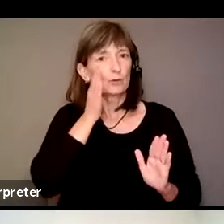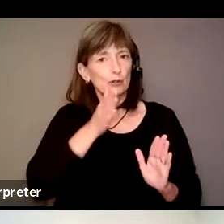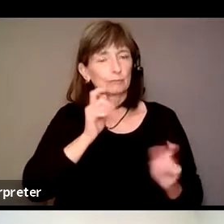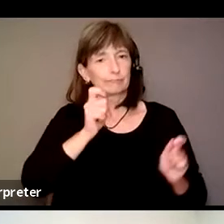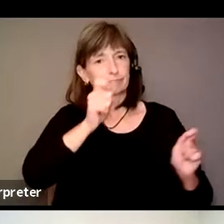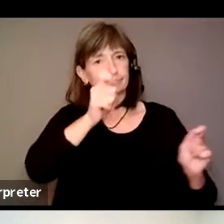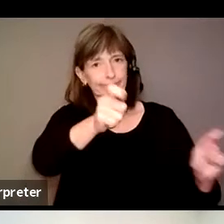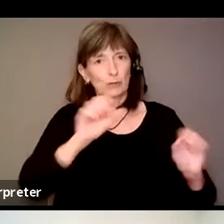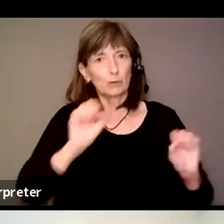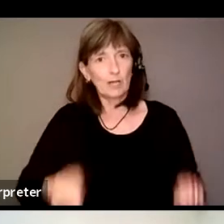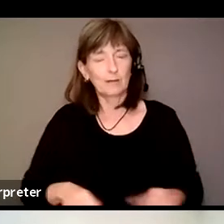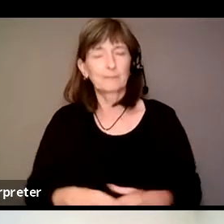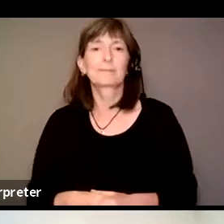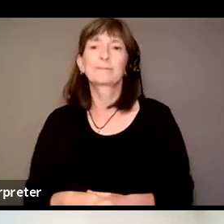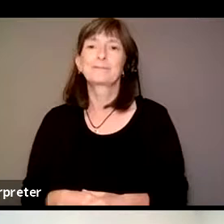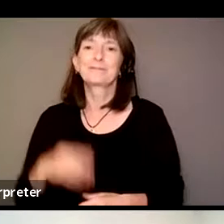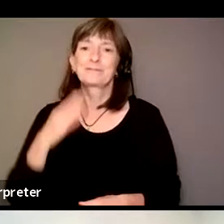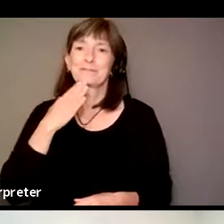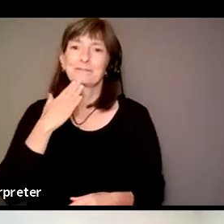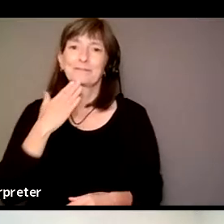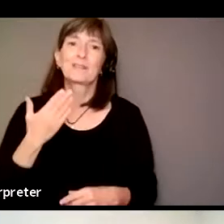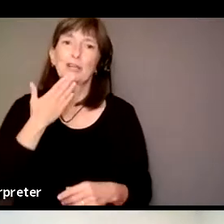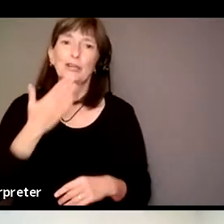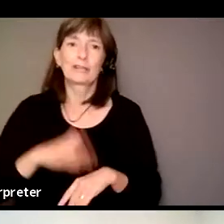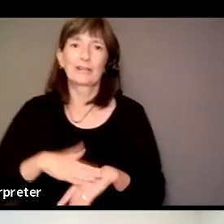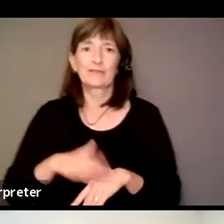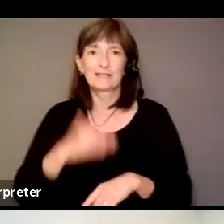Very true. Great, great words, great advice.